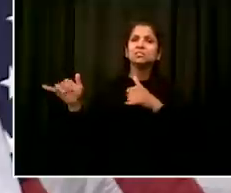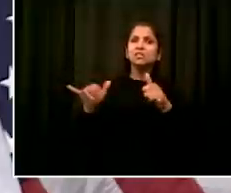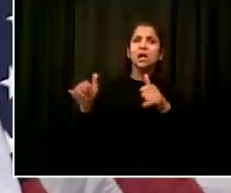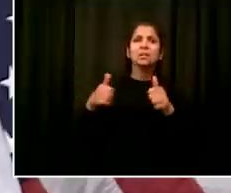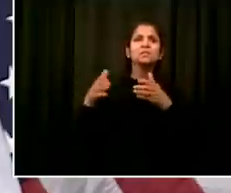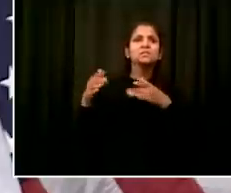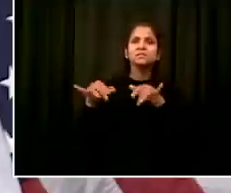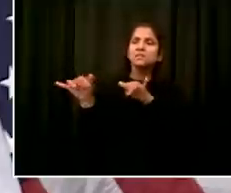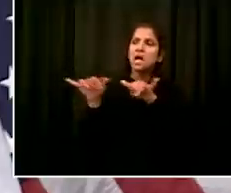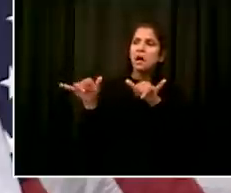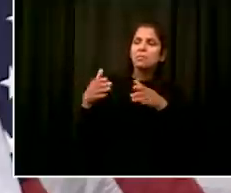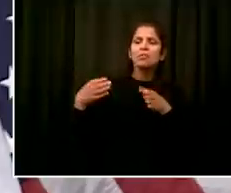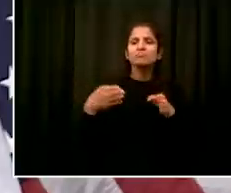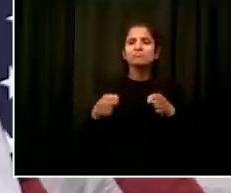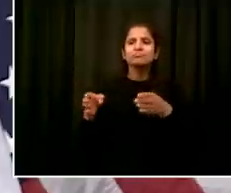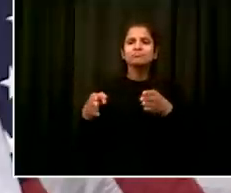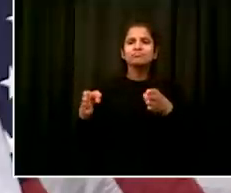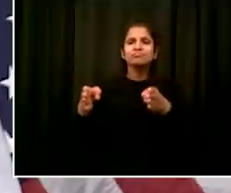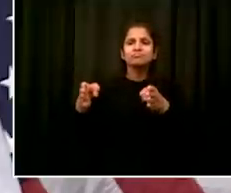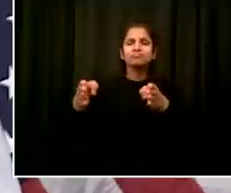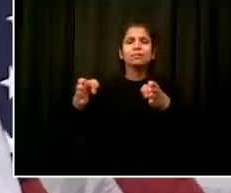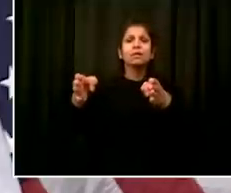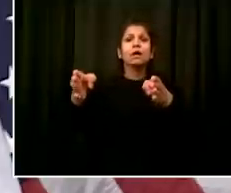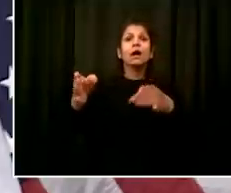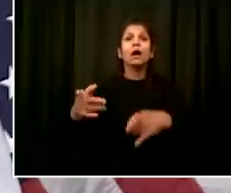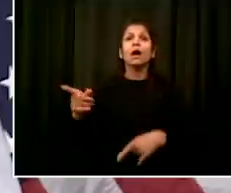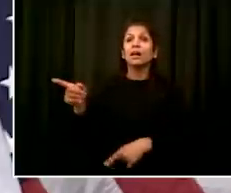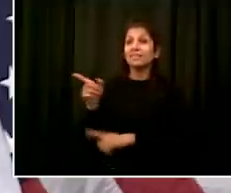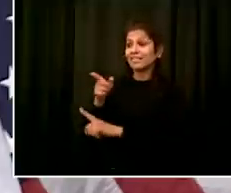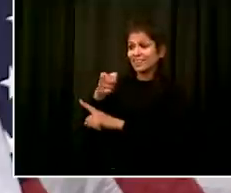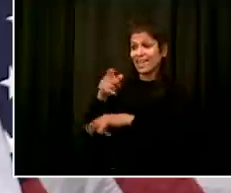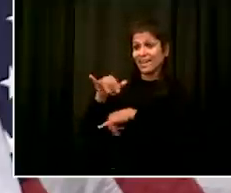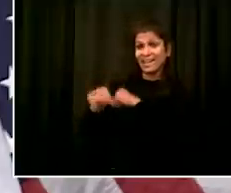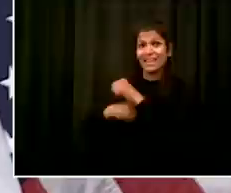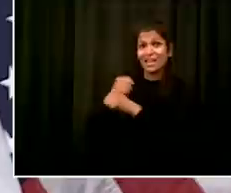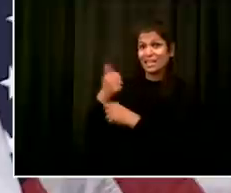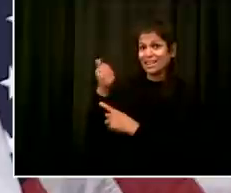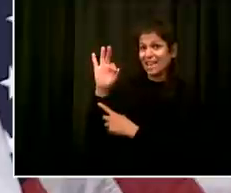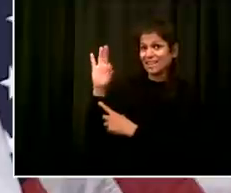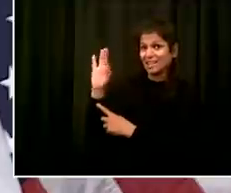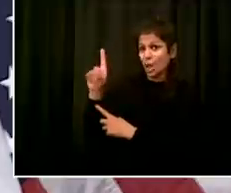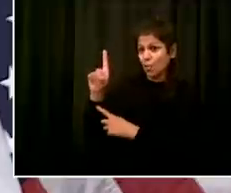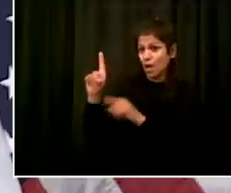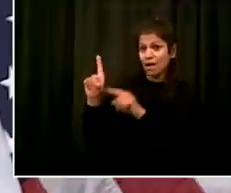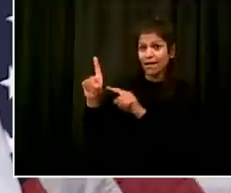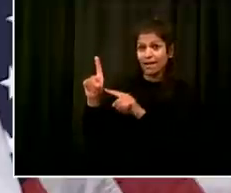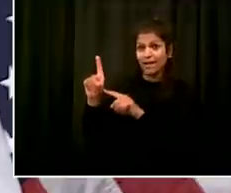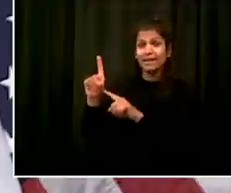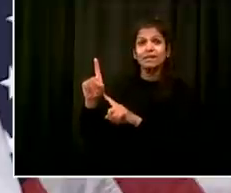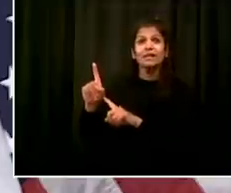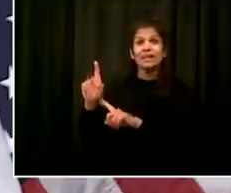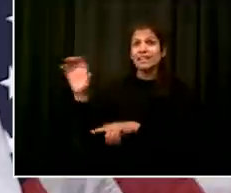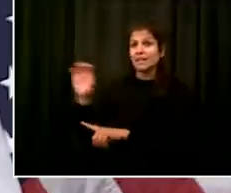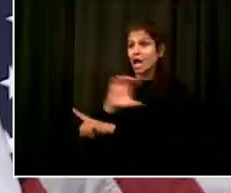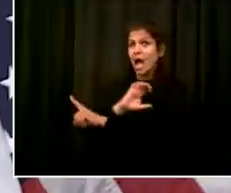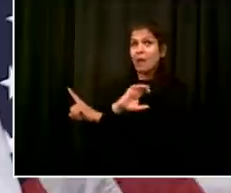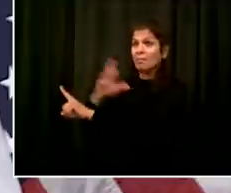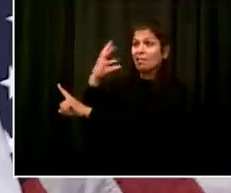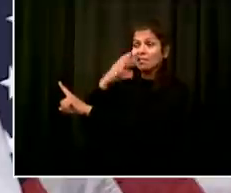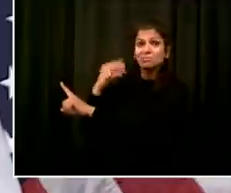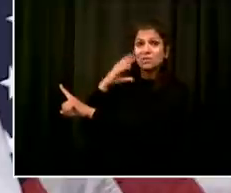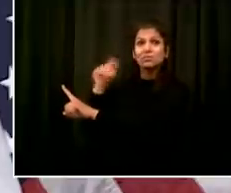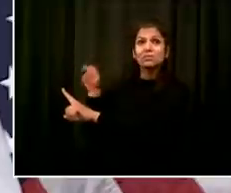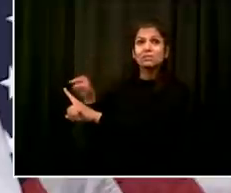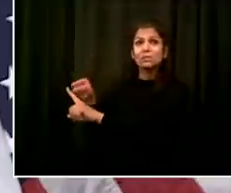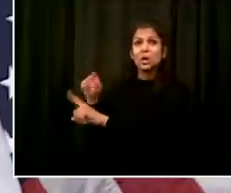murders. I was working here at City Hall, starting out my work in public service. And right